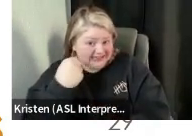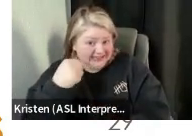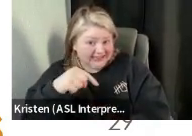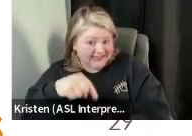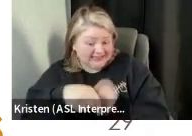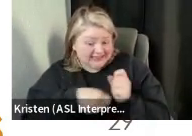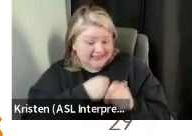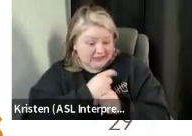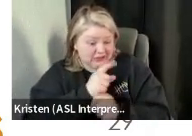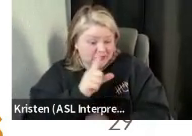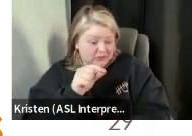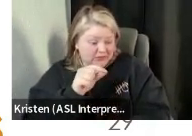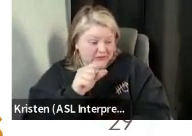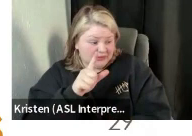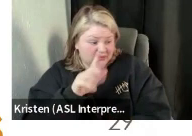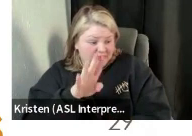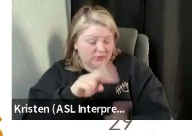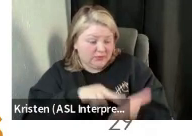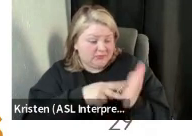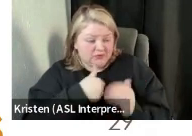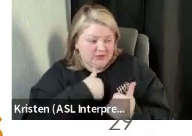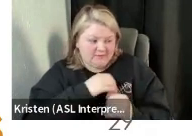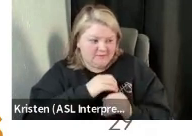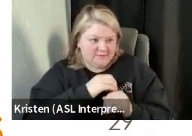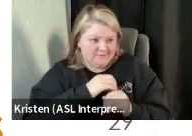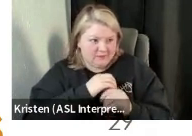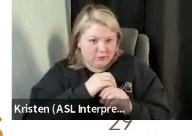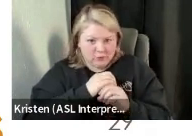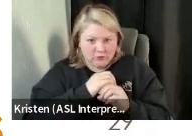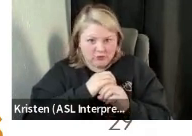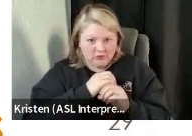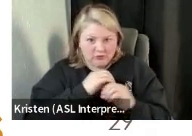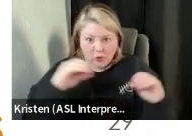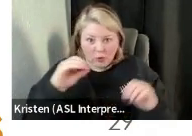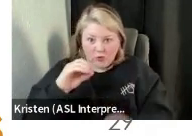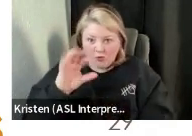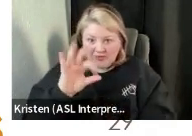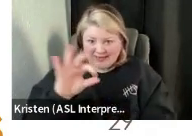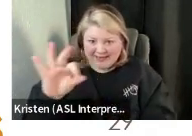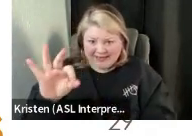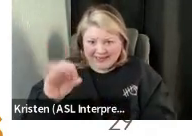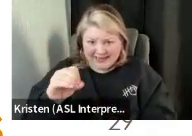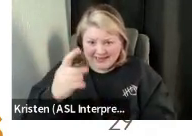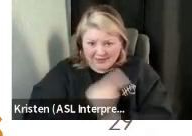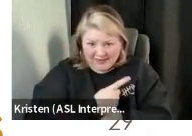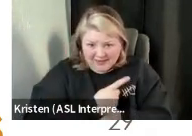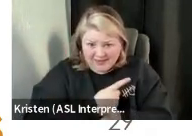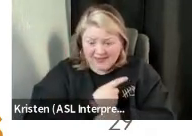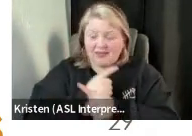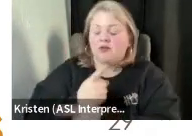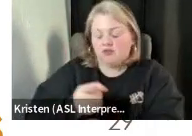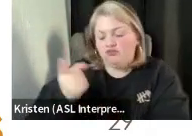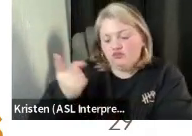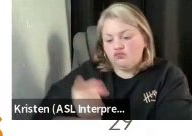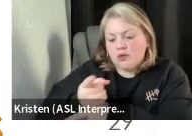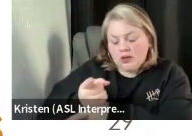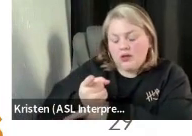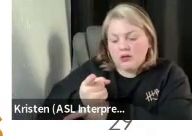you wouldn't have 3 years worth of 990s, would you? That is correct.